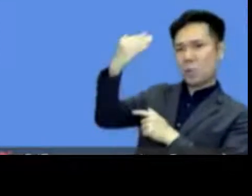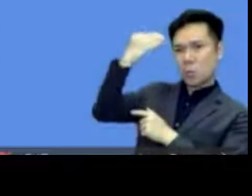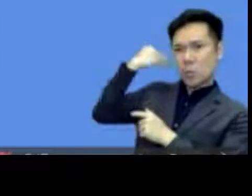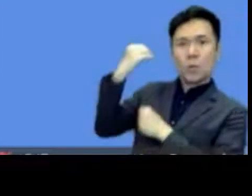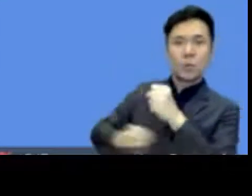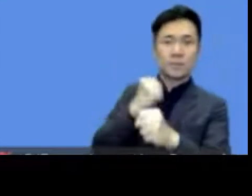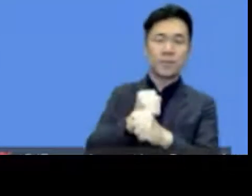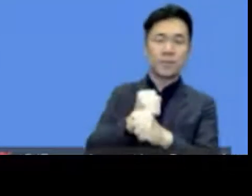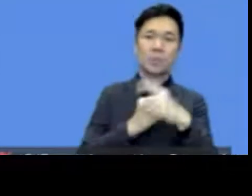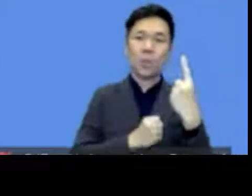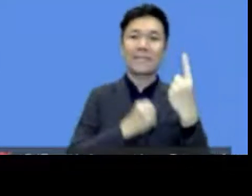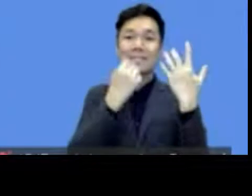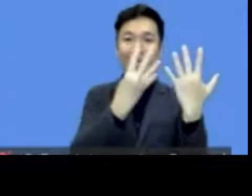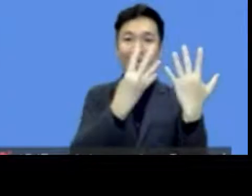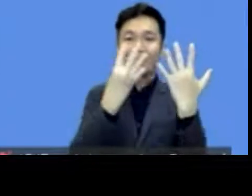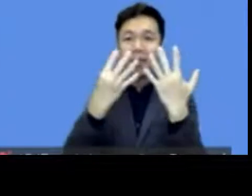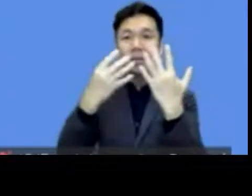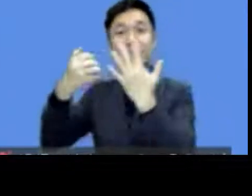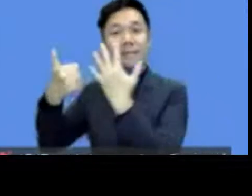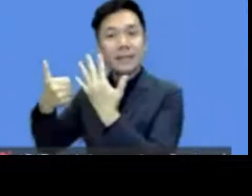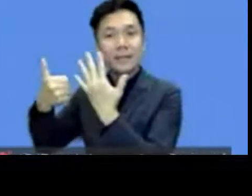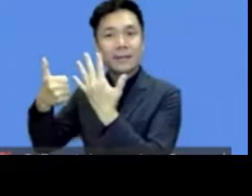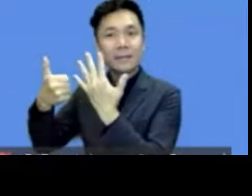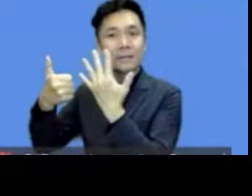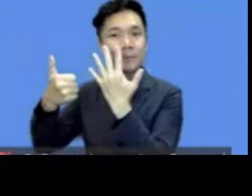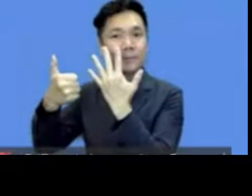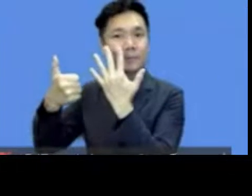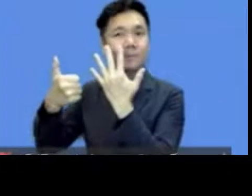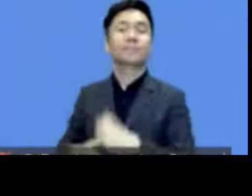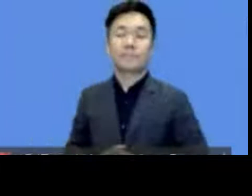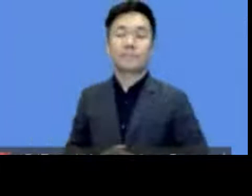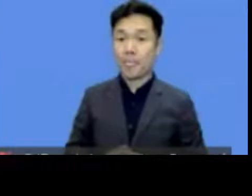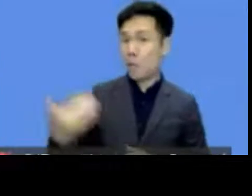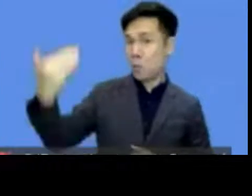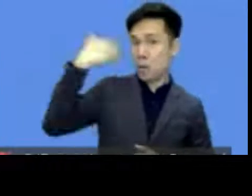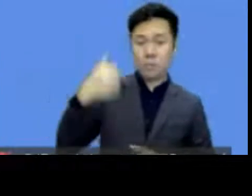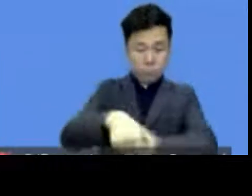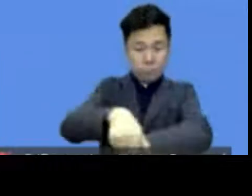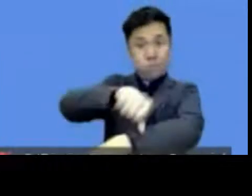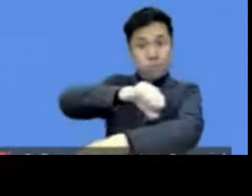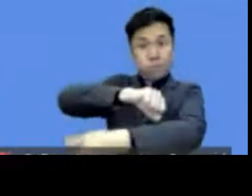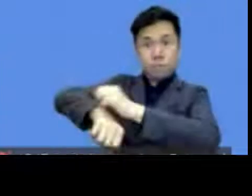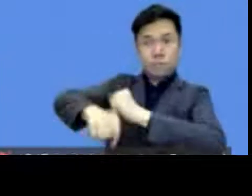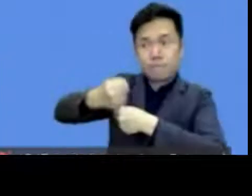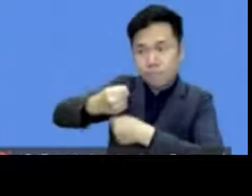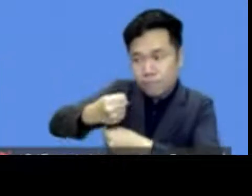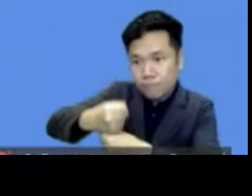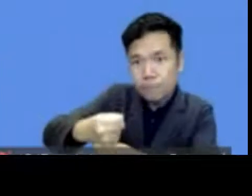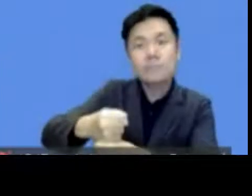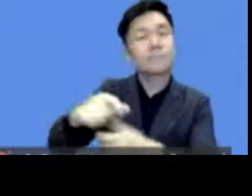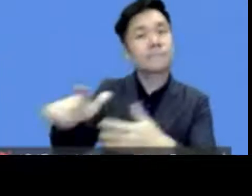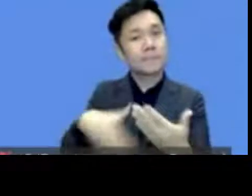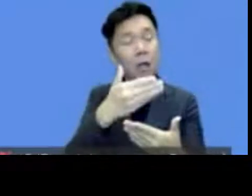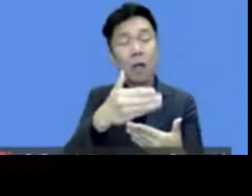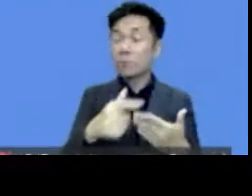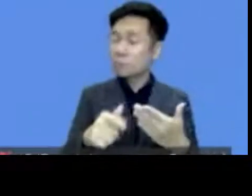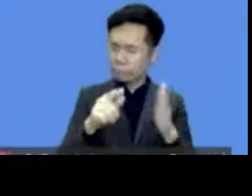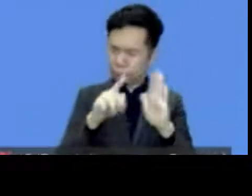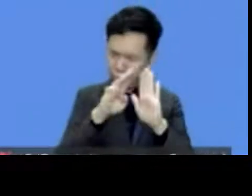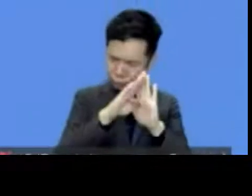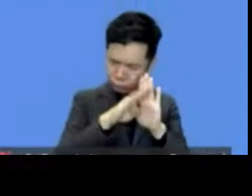1996. And it has been very active to develop the